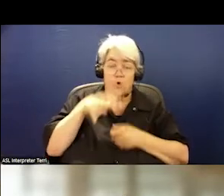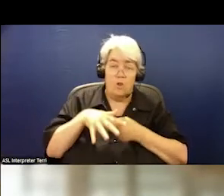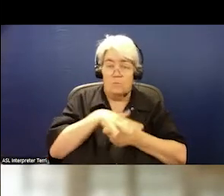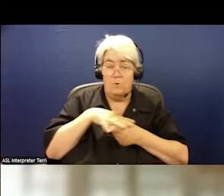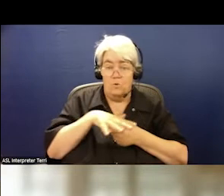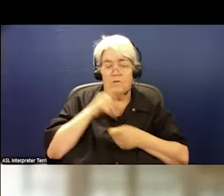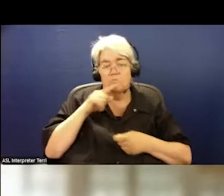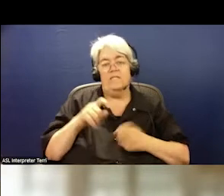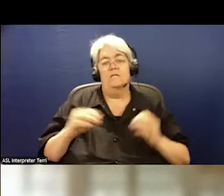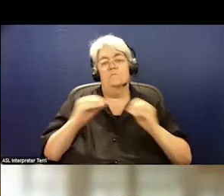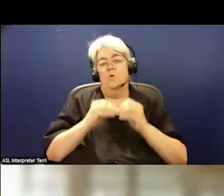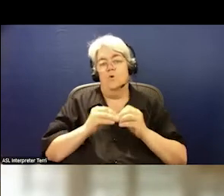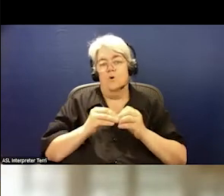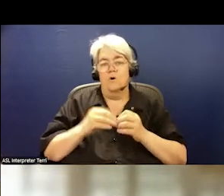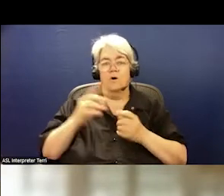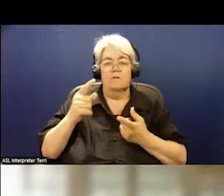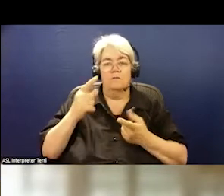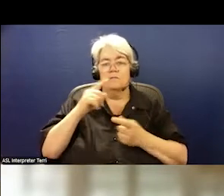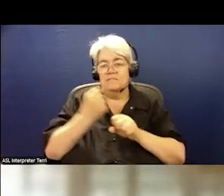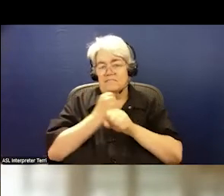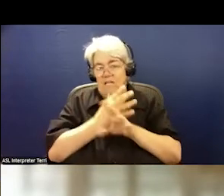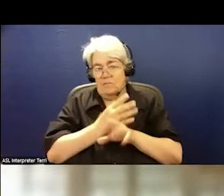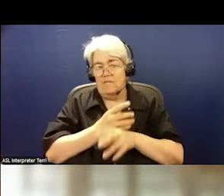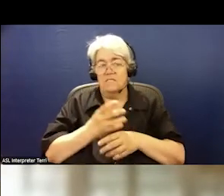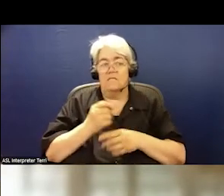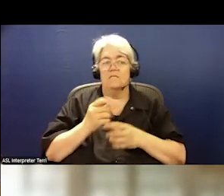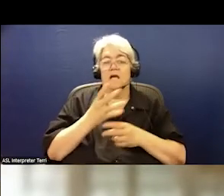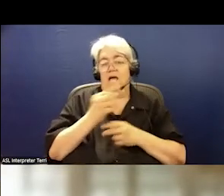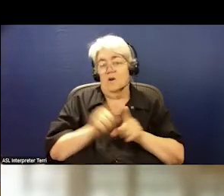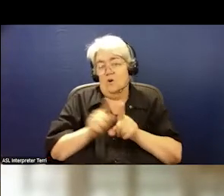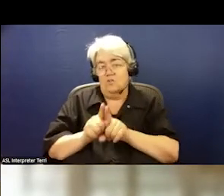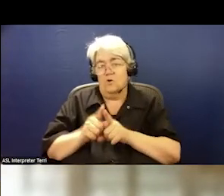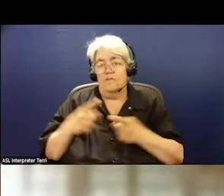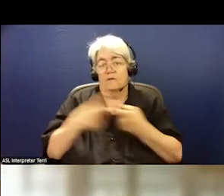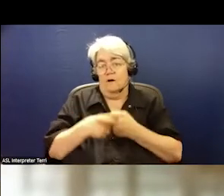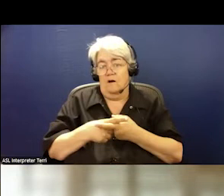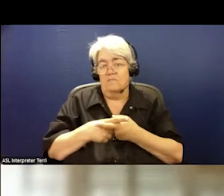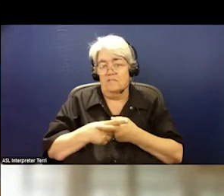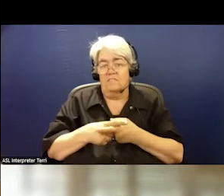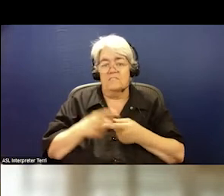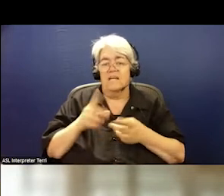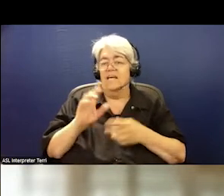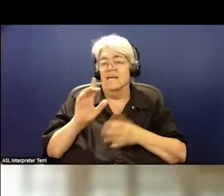need both for telemedicine to overcome barriers, but there's the contradiction, which is the internet and phone access can be far